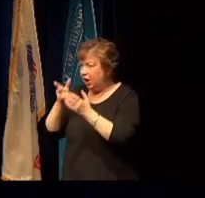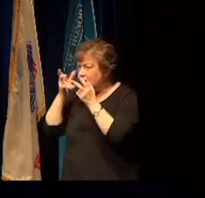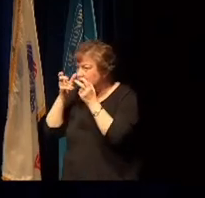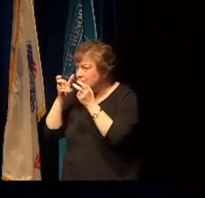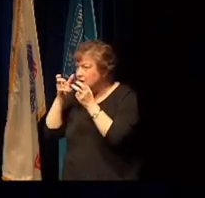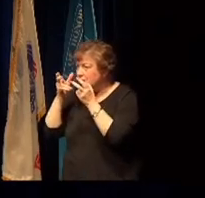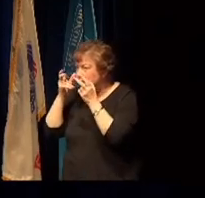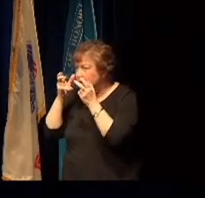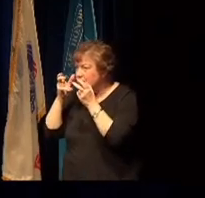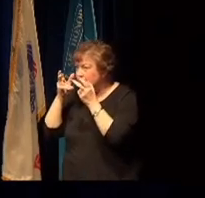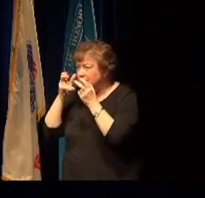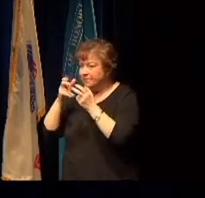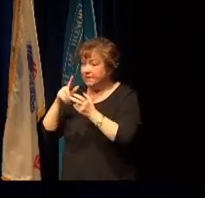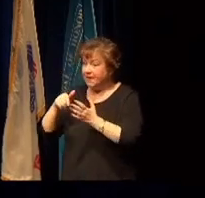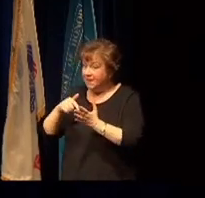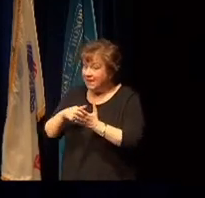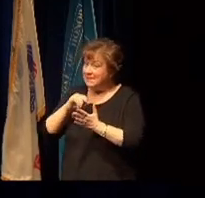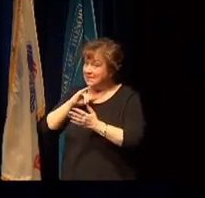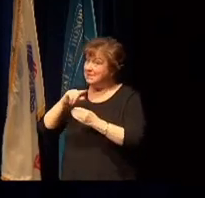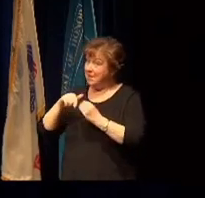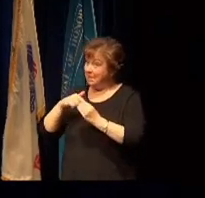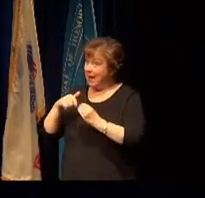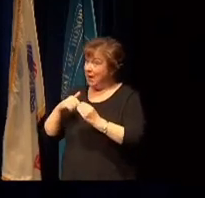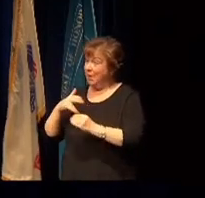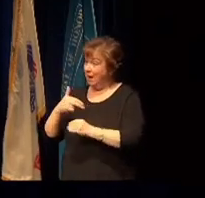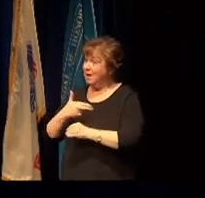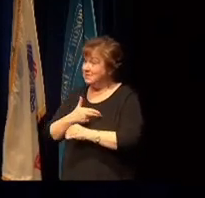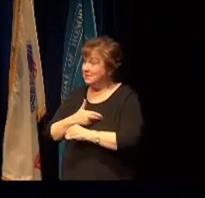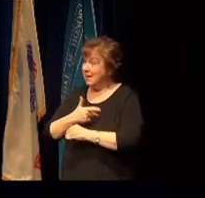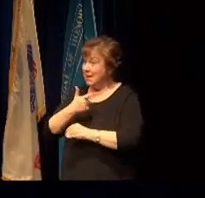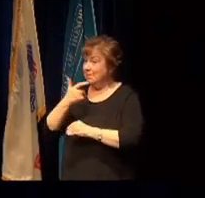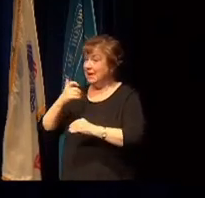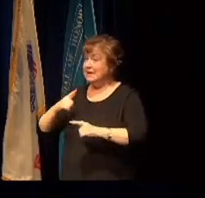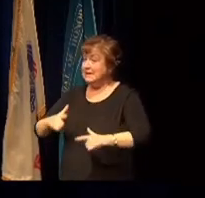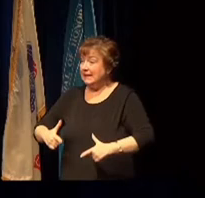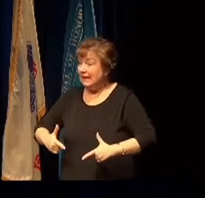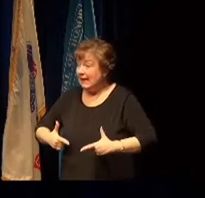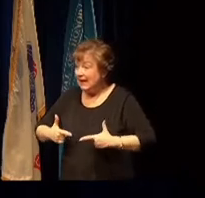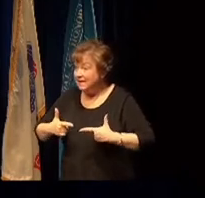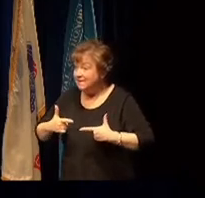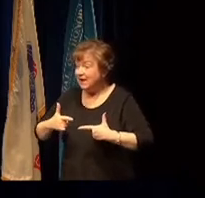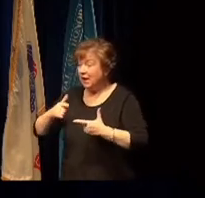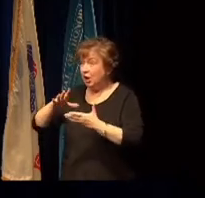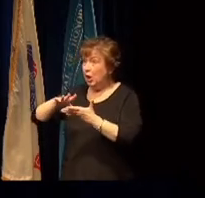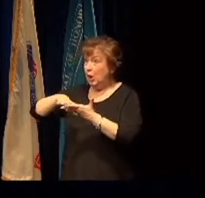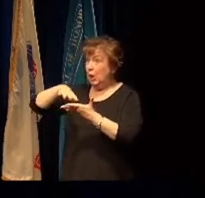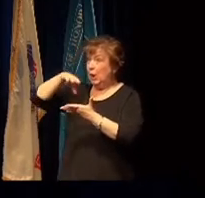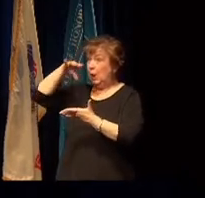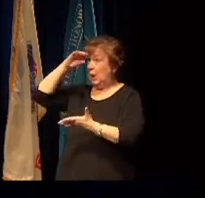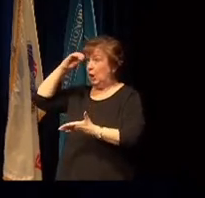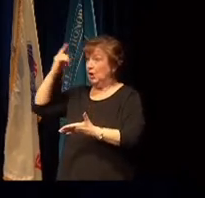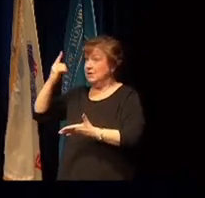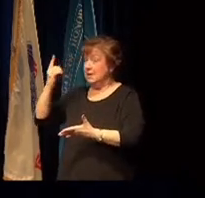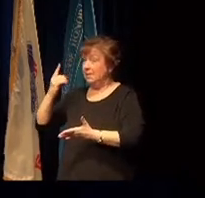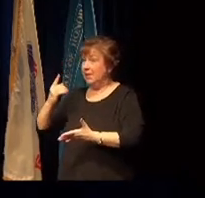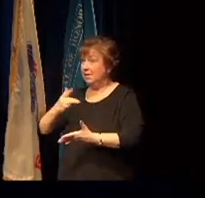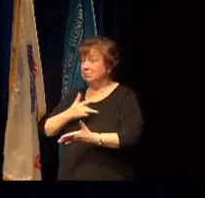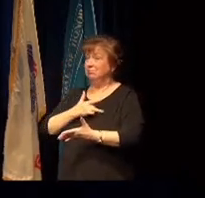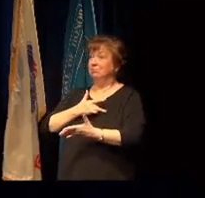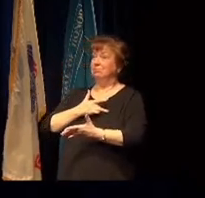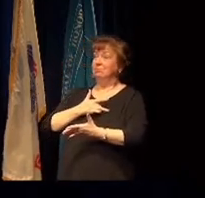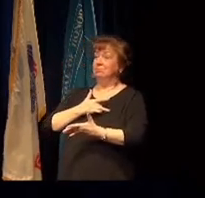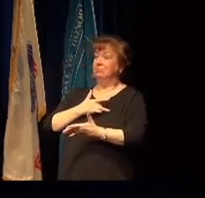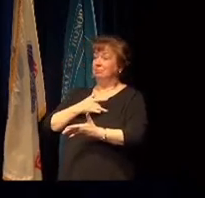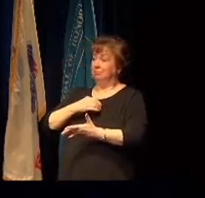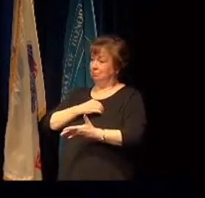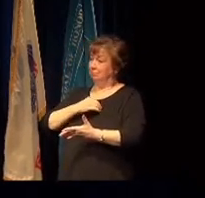all about. It's about us, because the living will lay it to his heart. By the way, someday